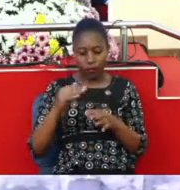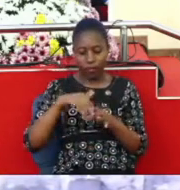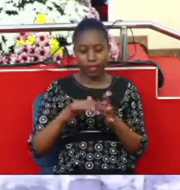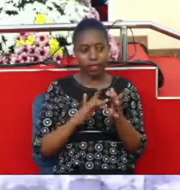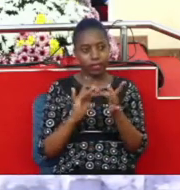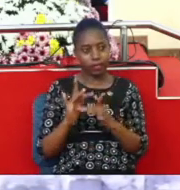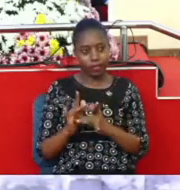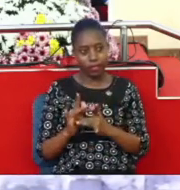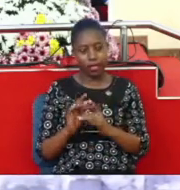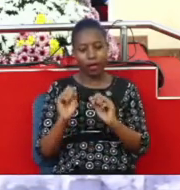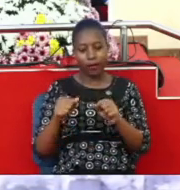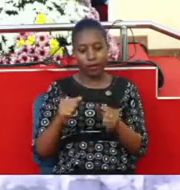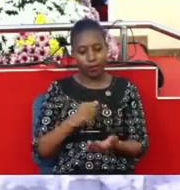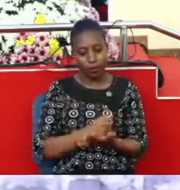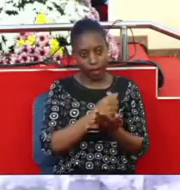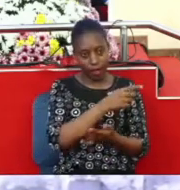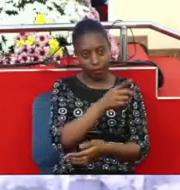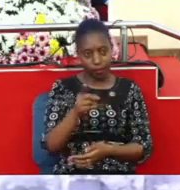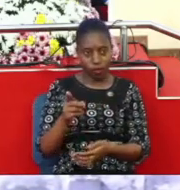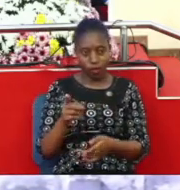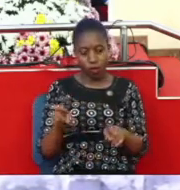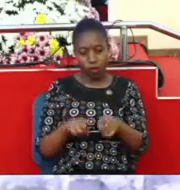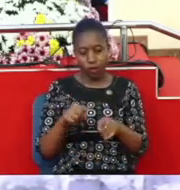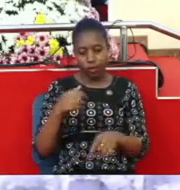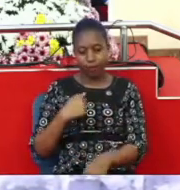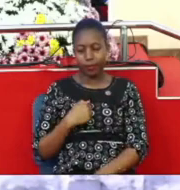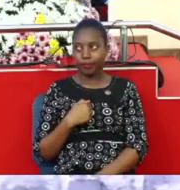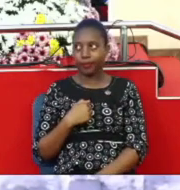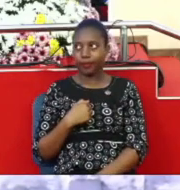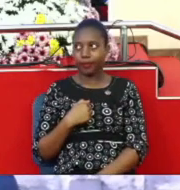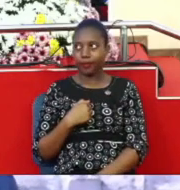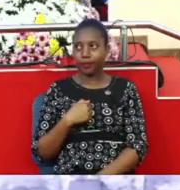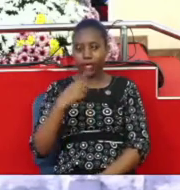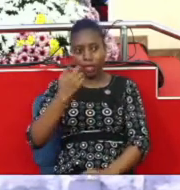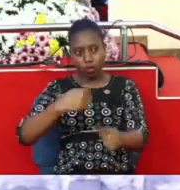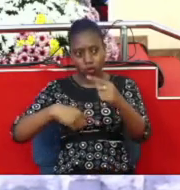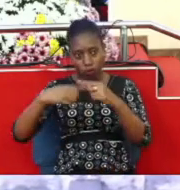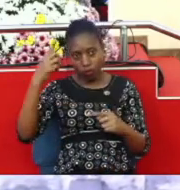you and help me overcome sin.